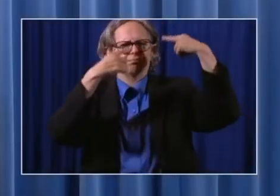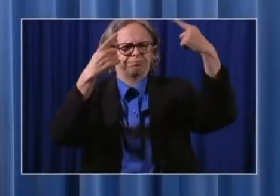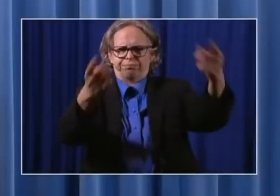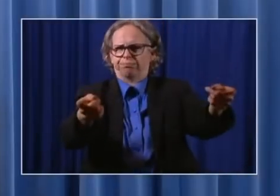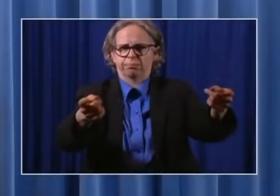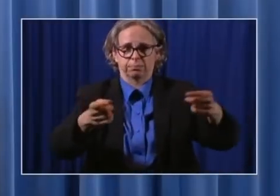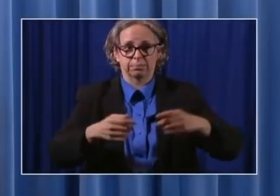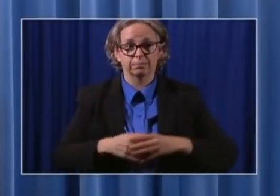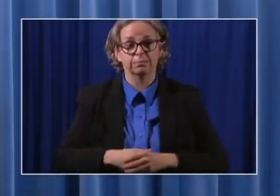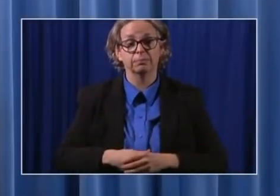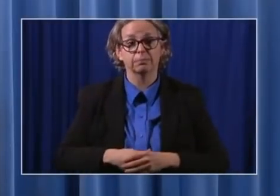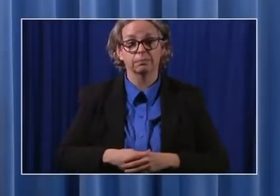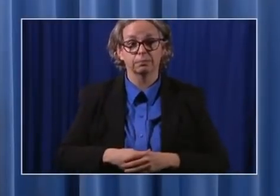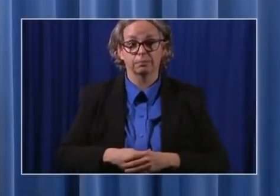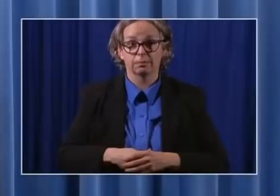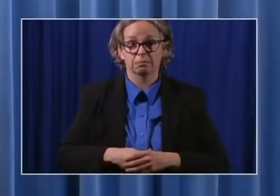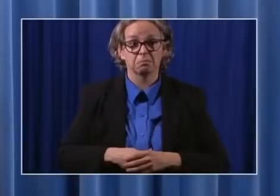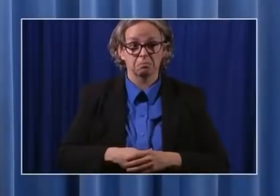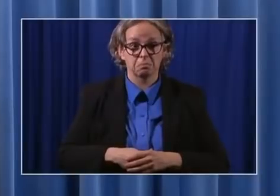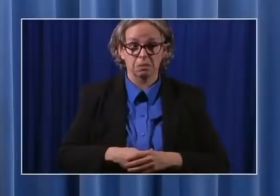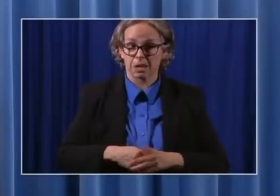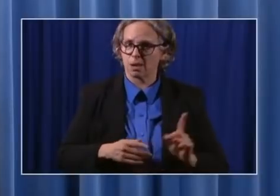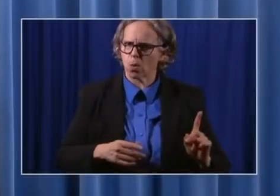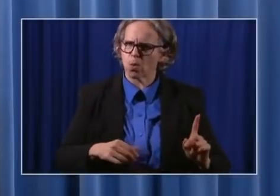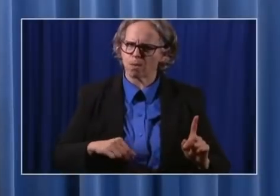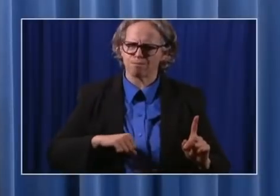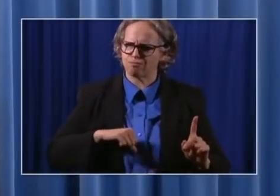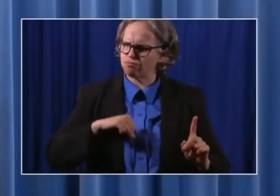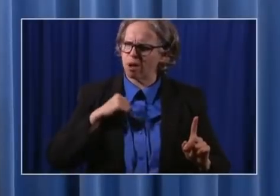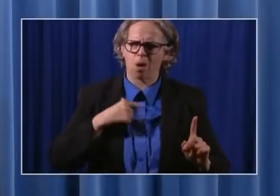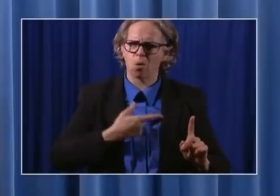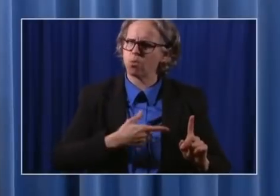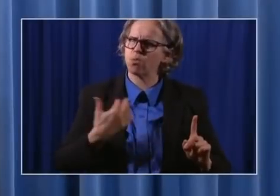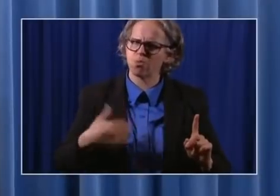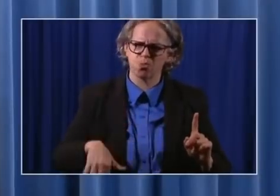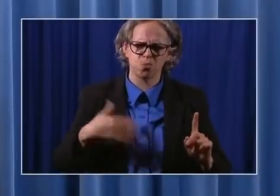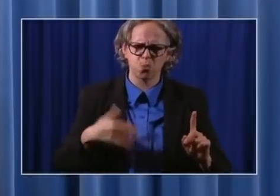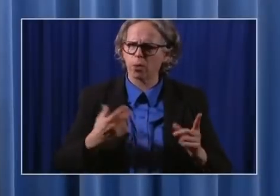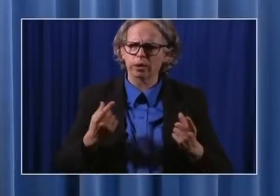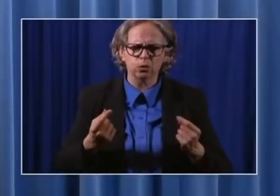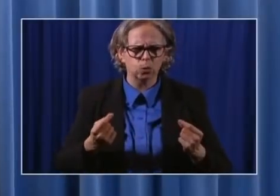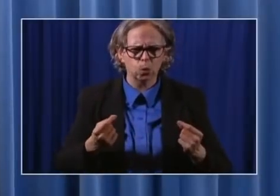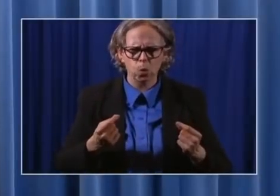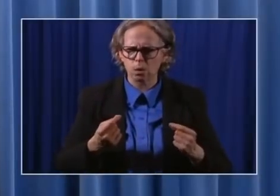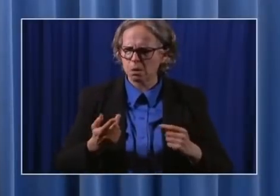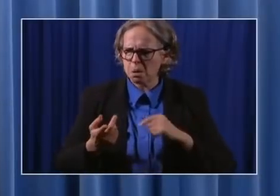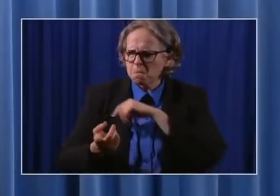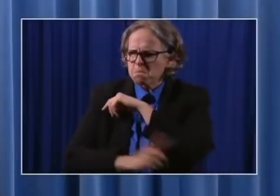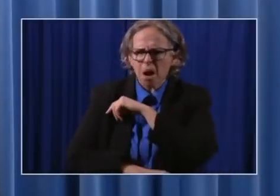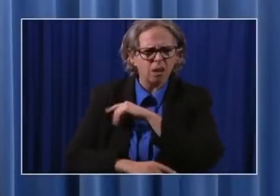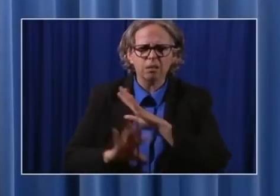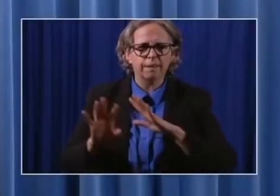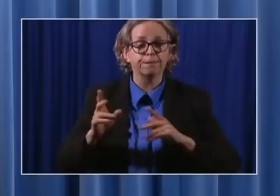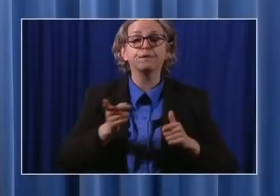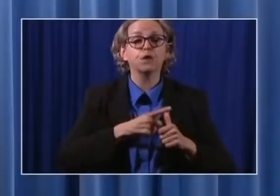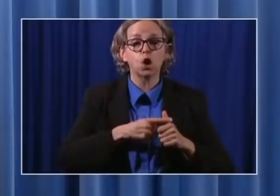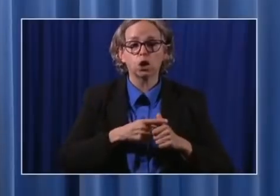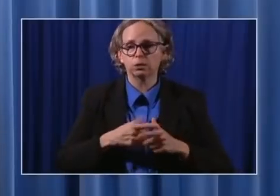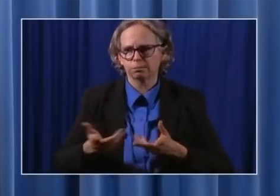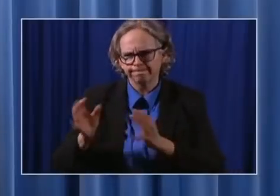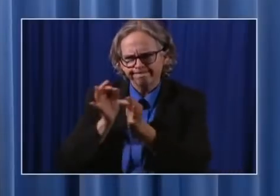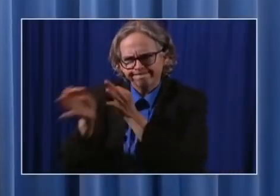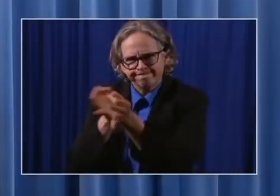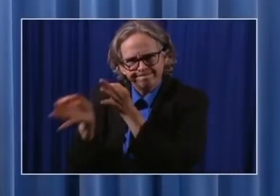they pride themselves on doing is education. They try to work before citing someone. They try to help them